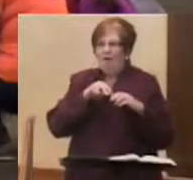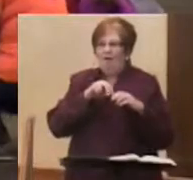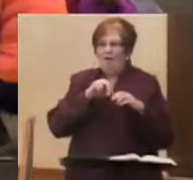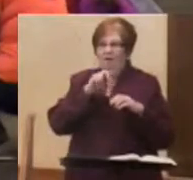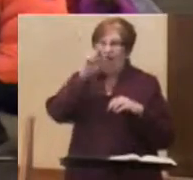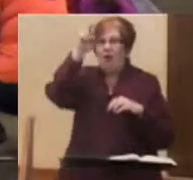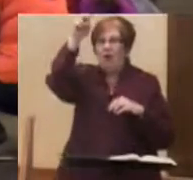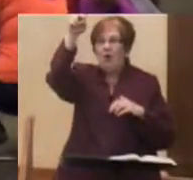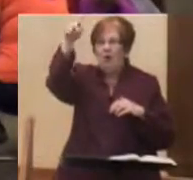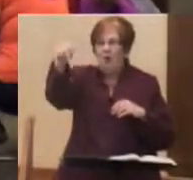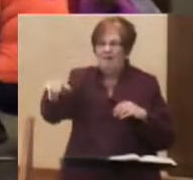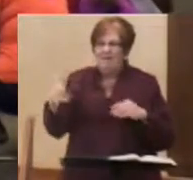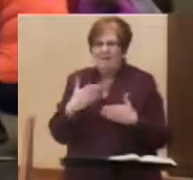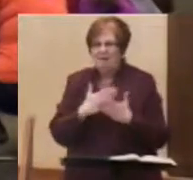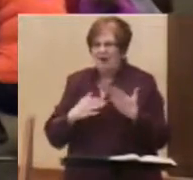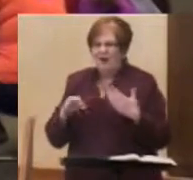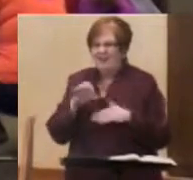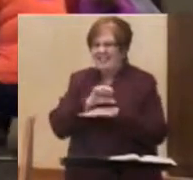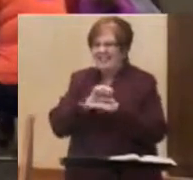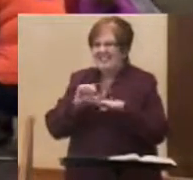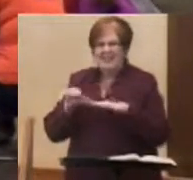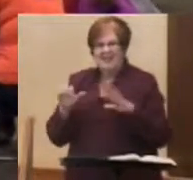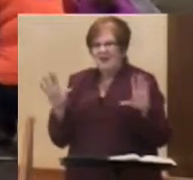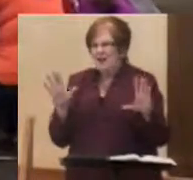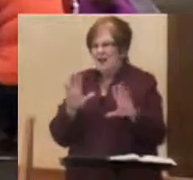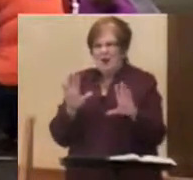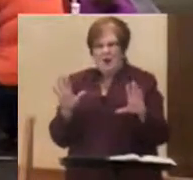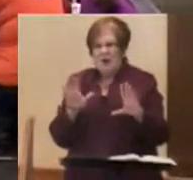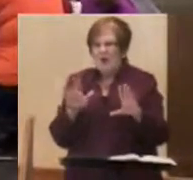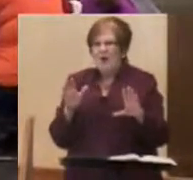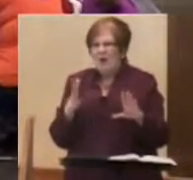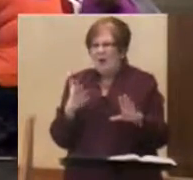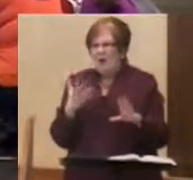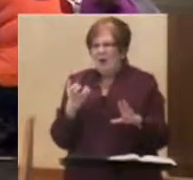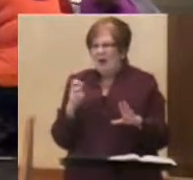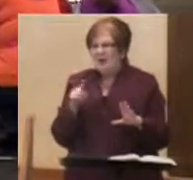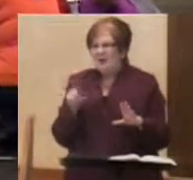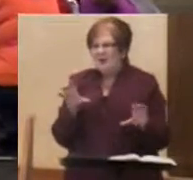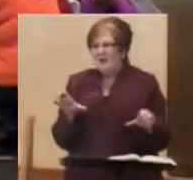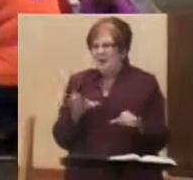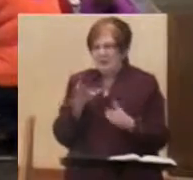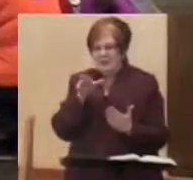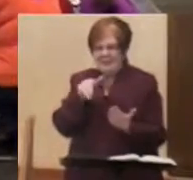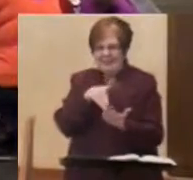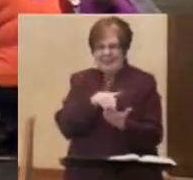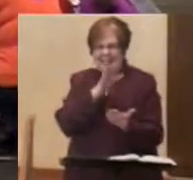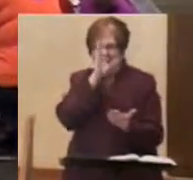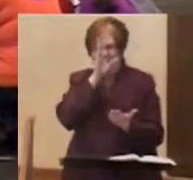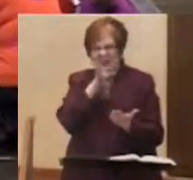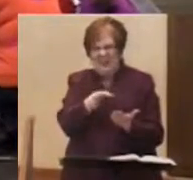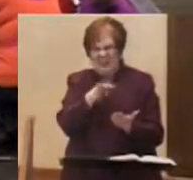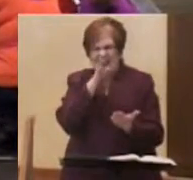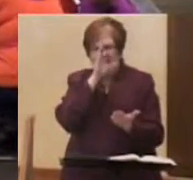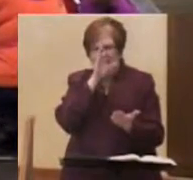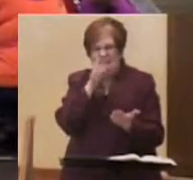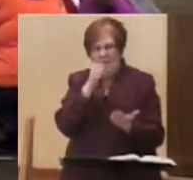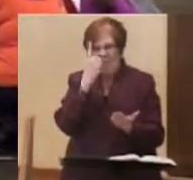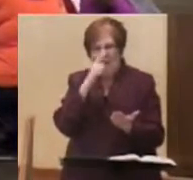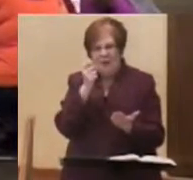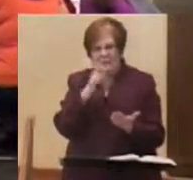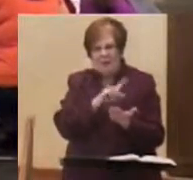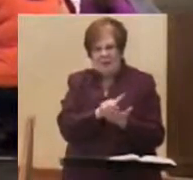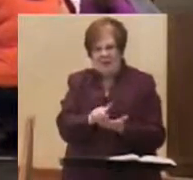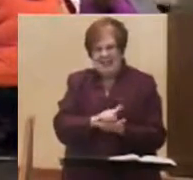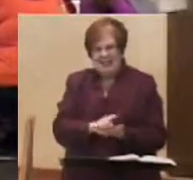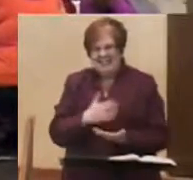part of the stage. What we want you to do is go down the center for the next many weeks. Thank